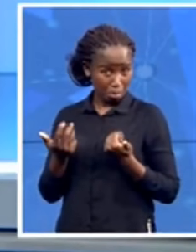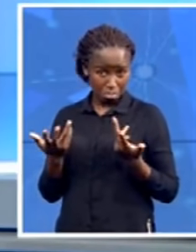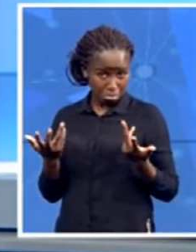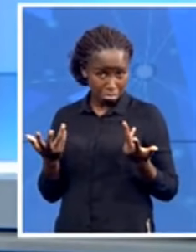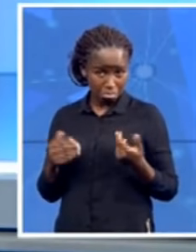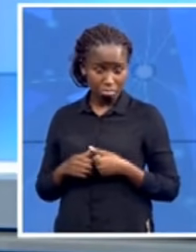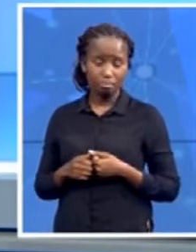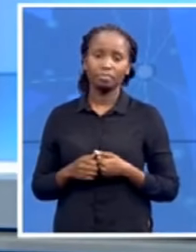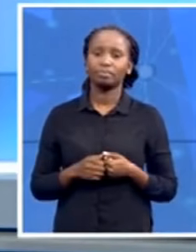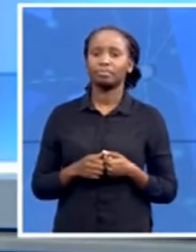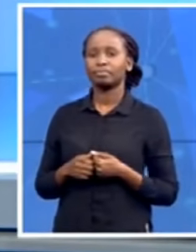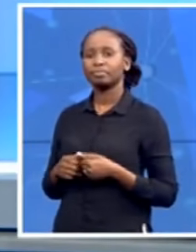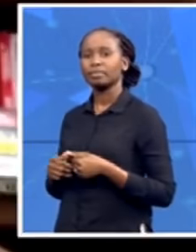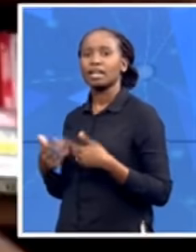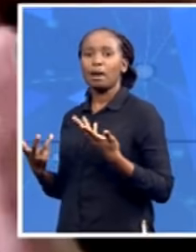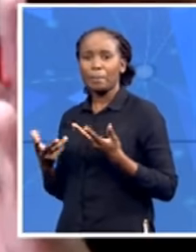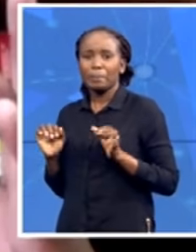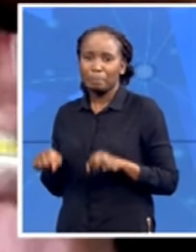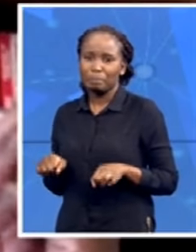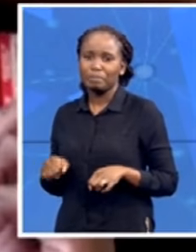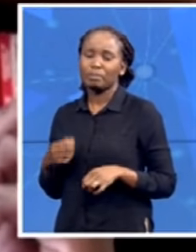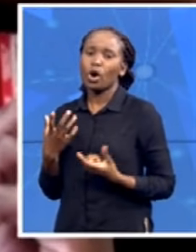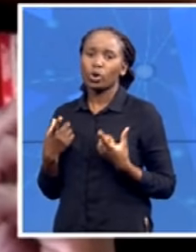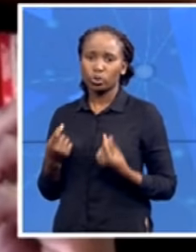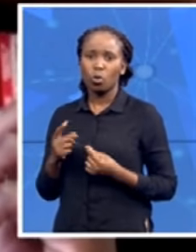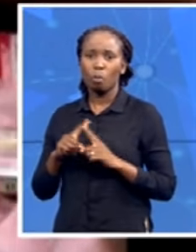that the EFF subscribes to three